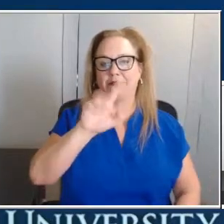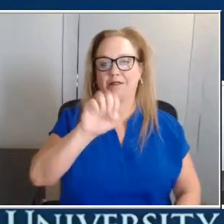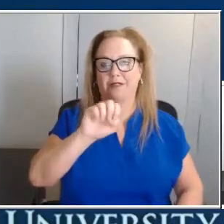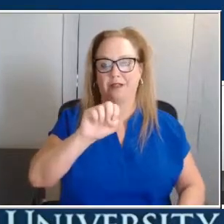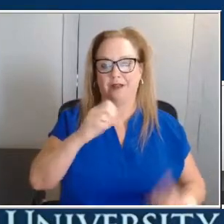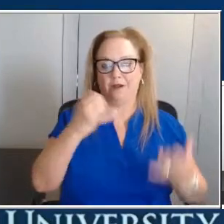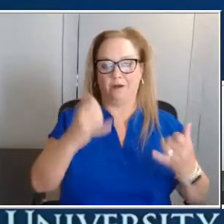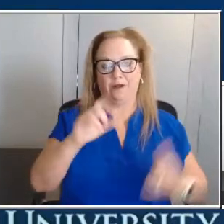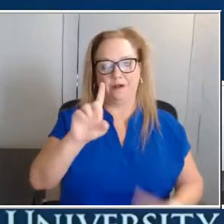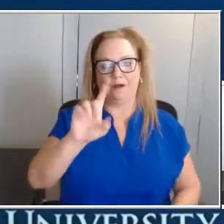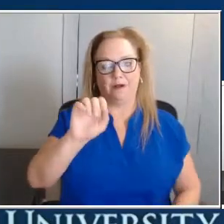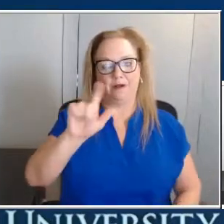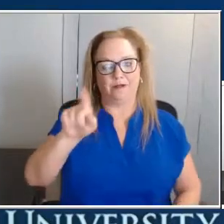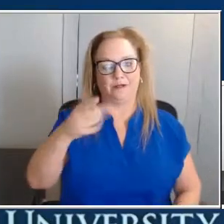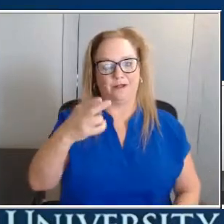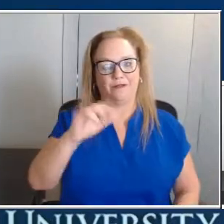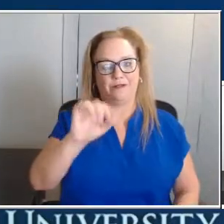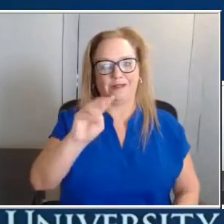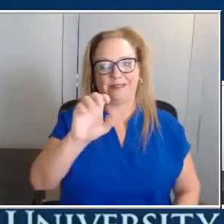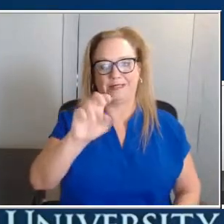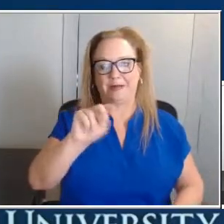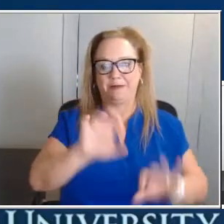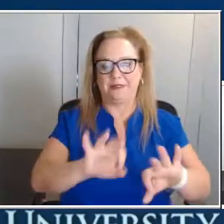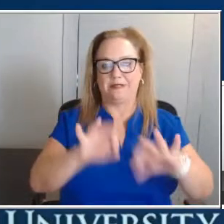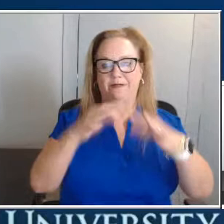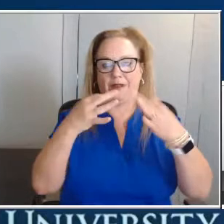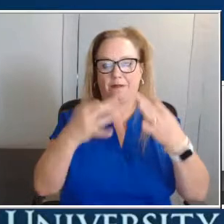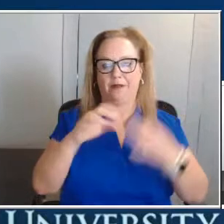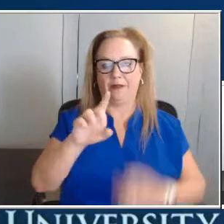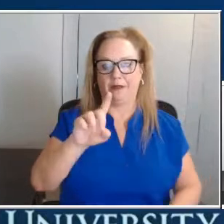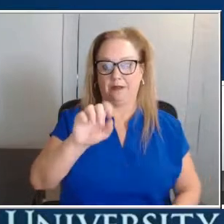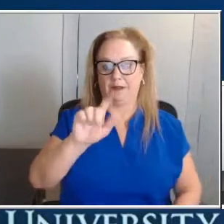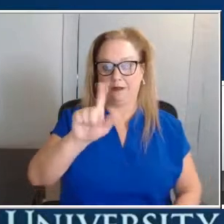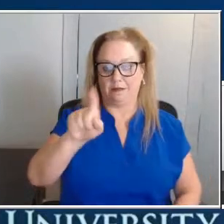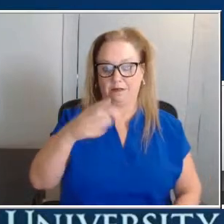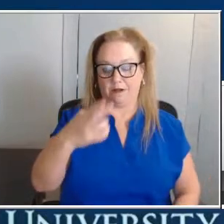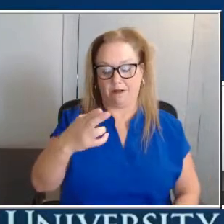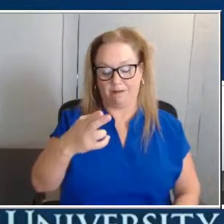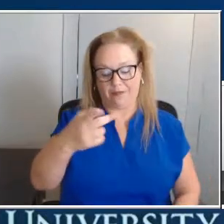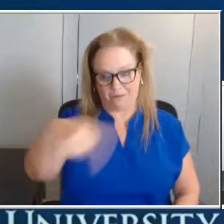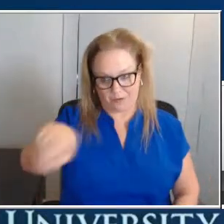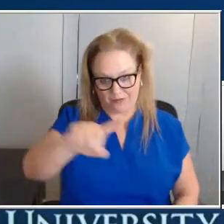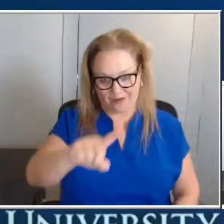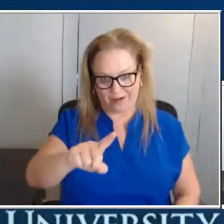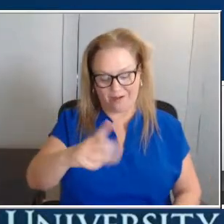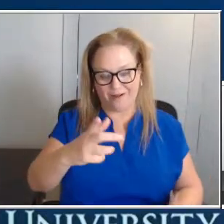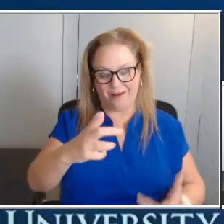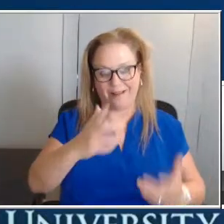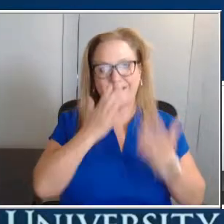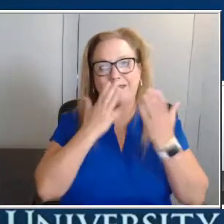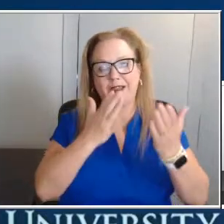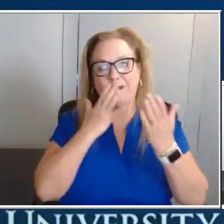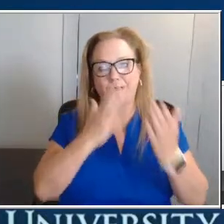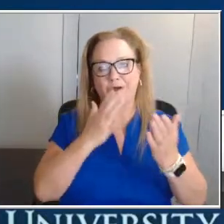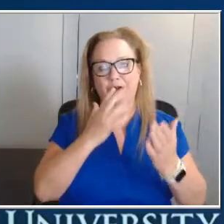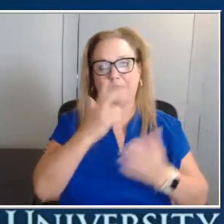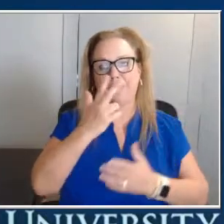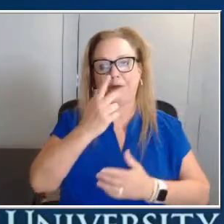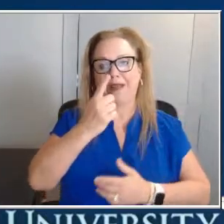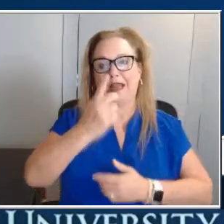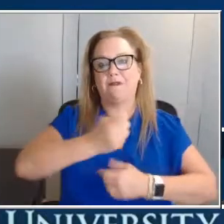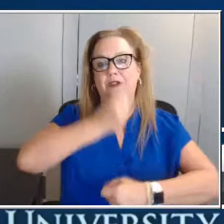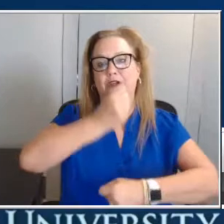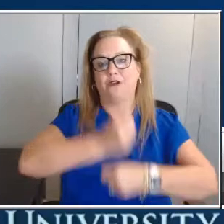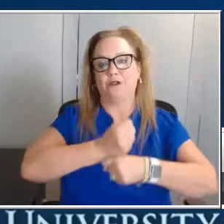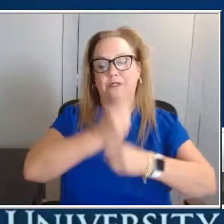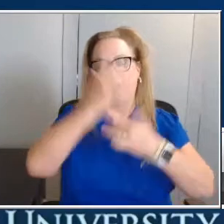Dolph Simons family studio. And Dolph, if you're ever out there, thank you. Hey, we're about 3.5 years into the COVID pandemic, and doctors